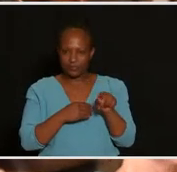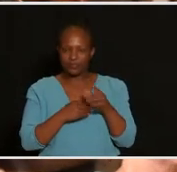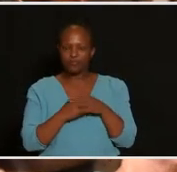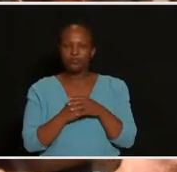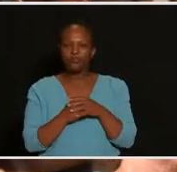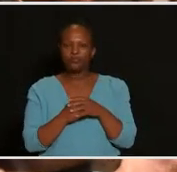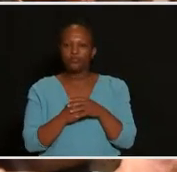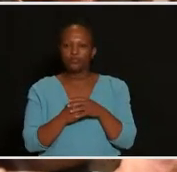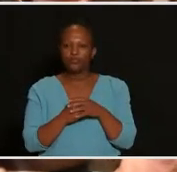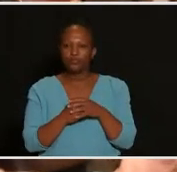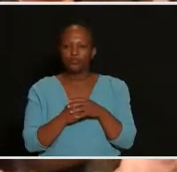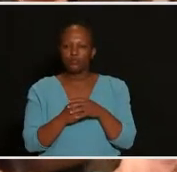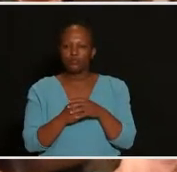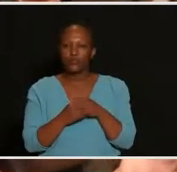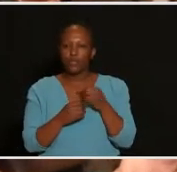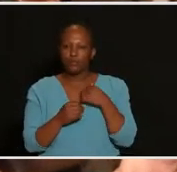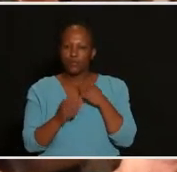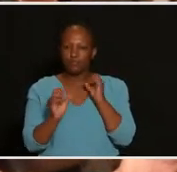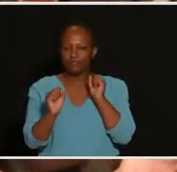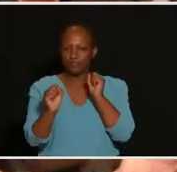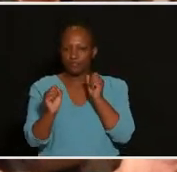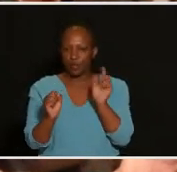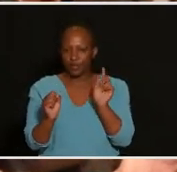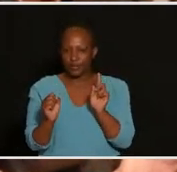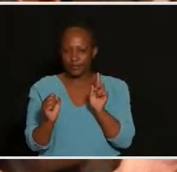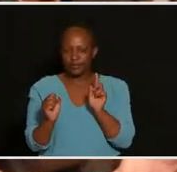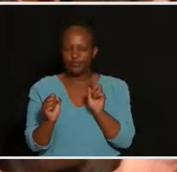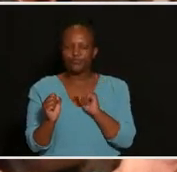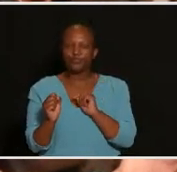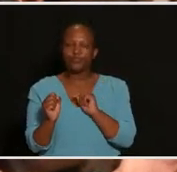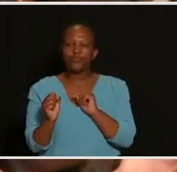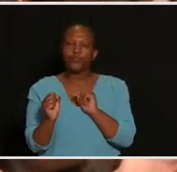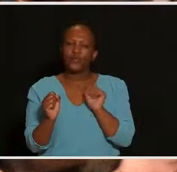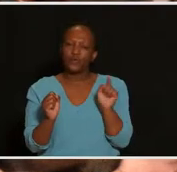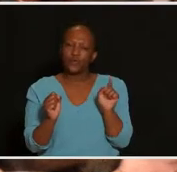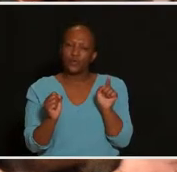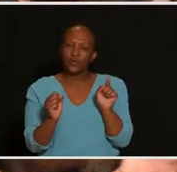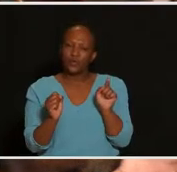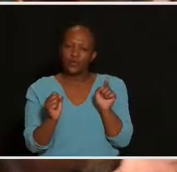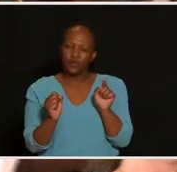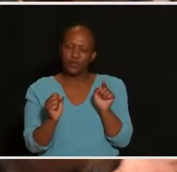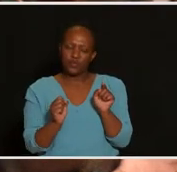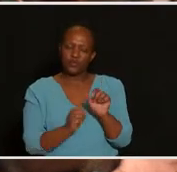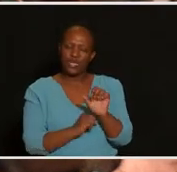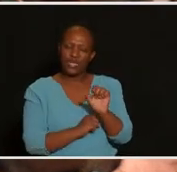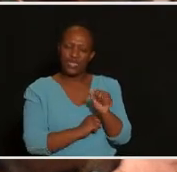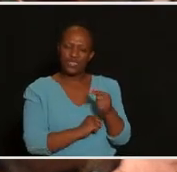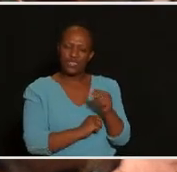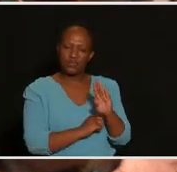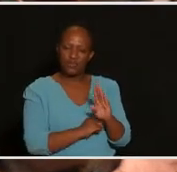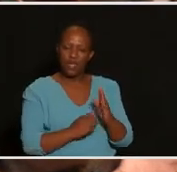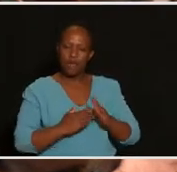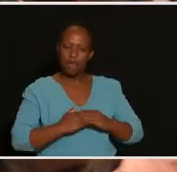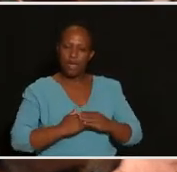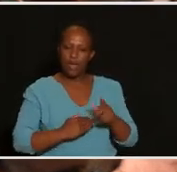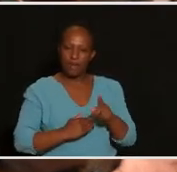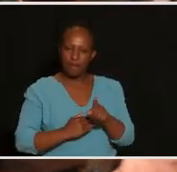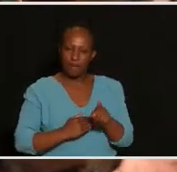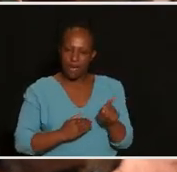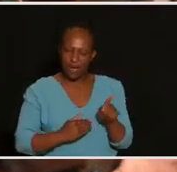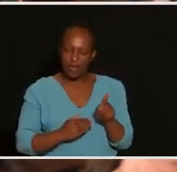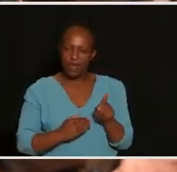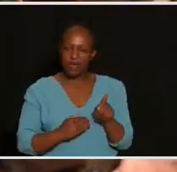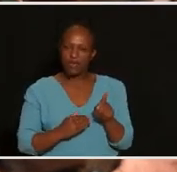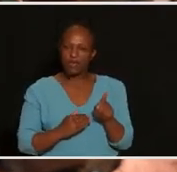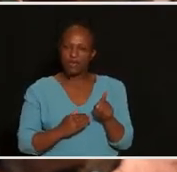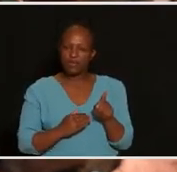is as follows there are situation whereby find sgb members who are not active who are